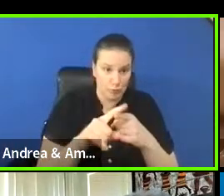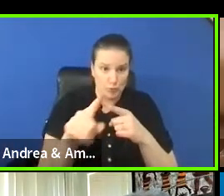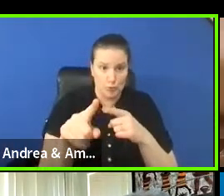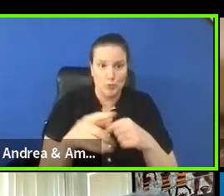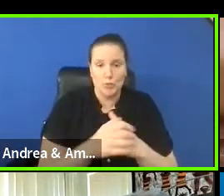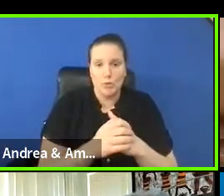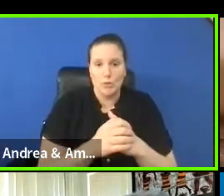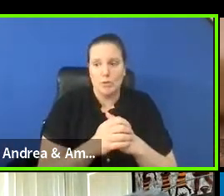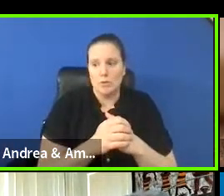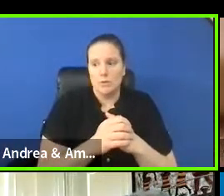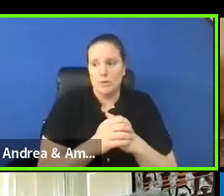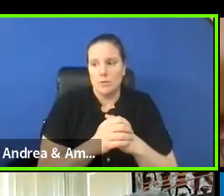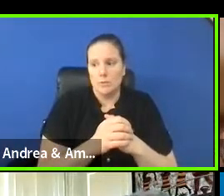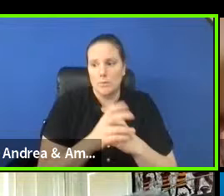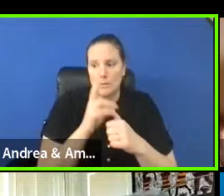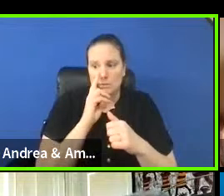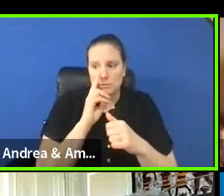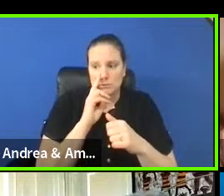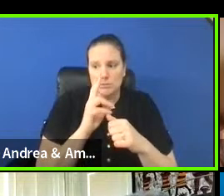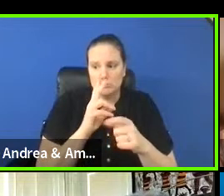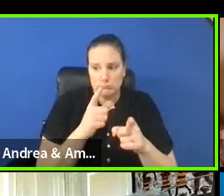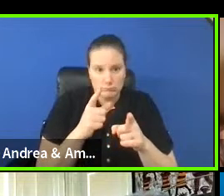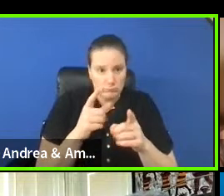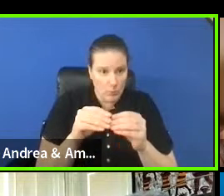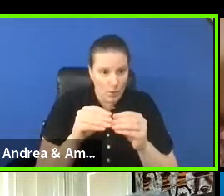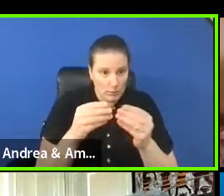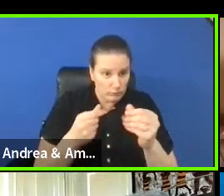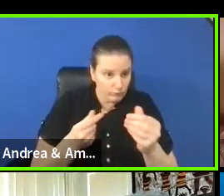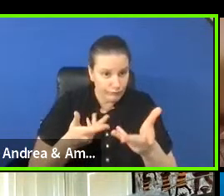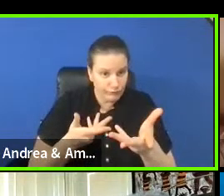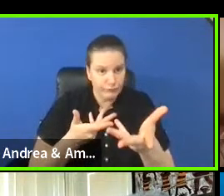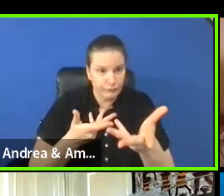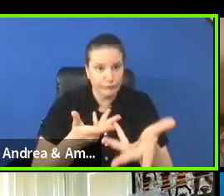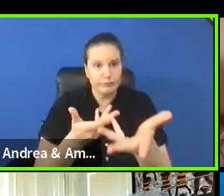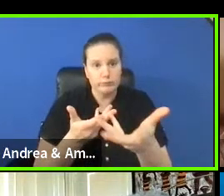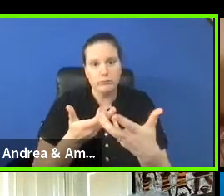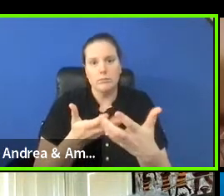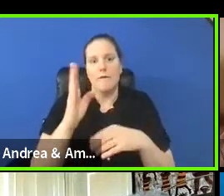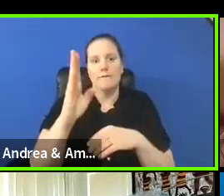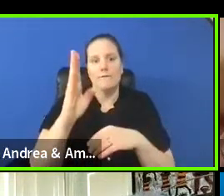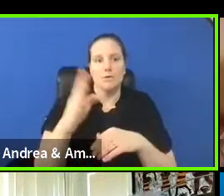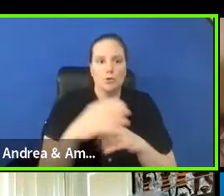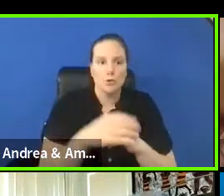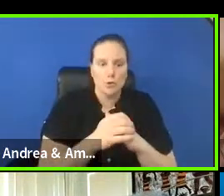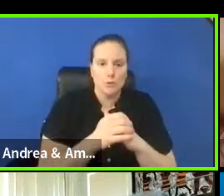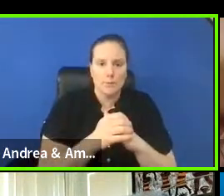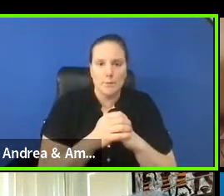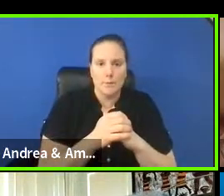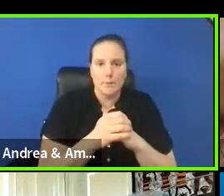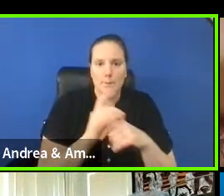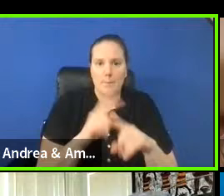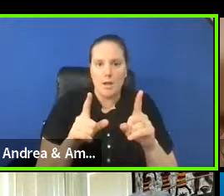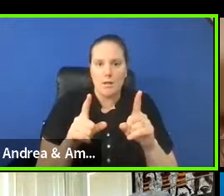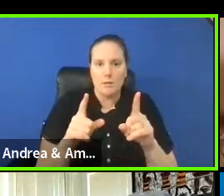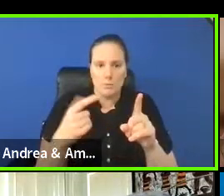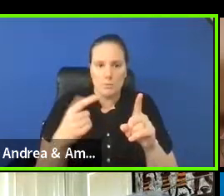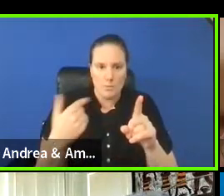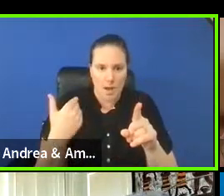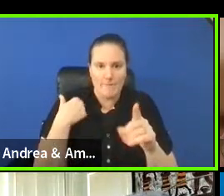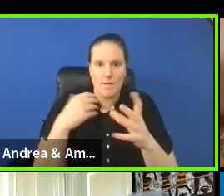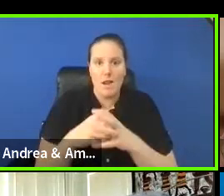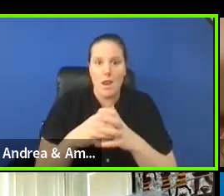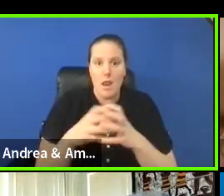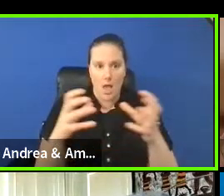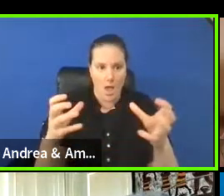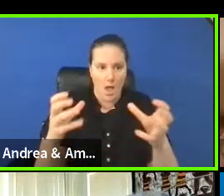and we will seek to be more streamlined going into the future. But we do have a lot